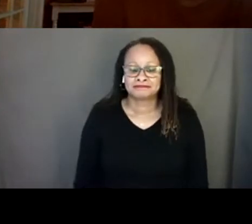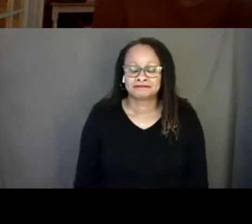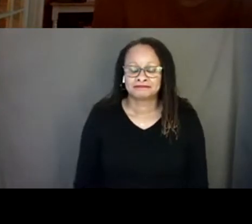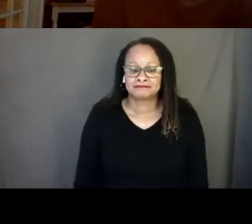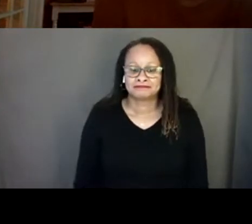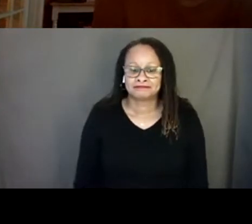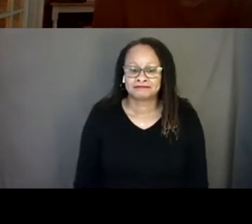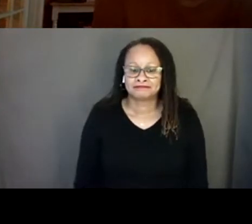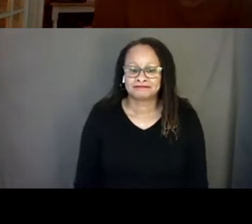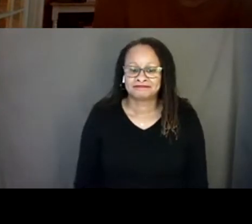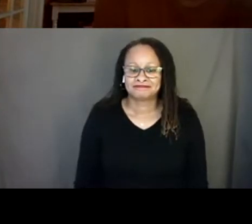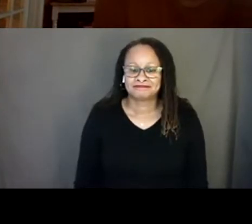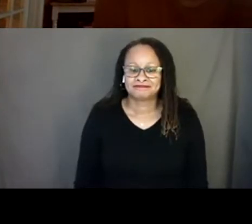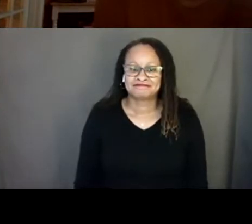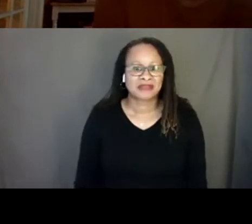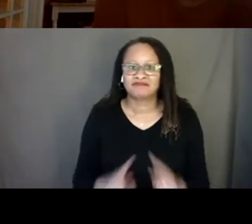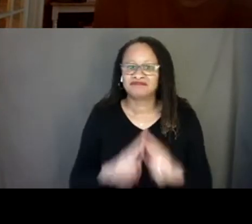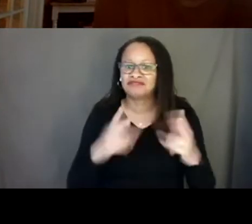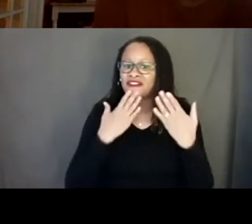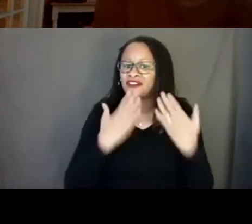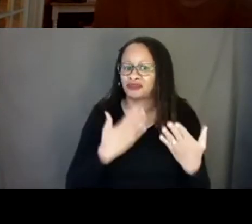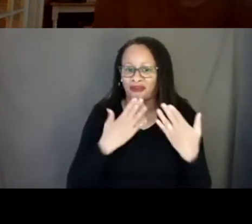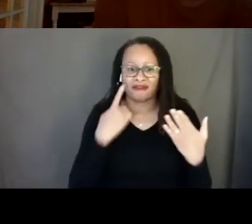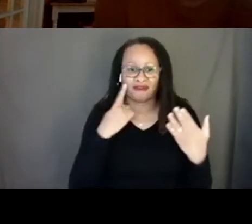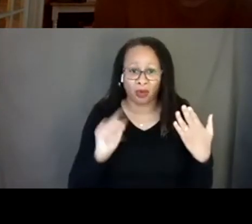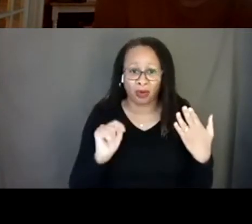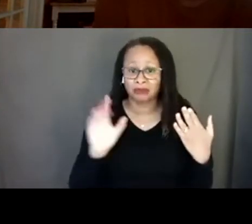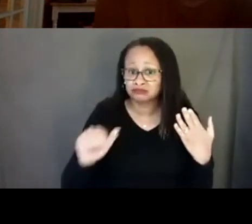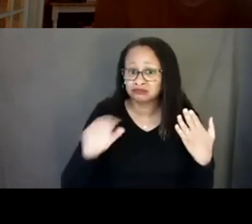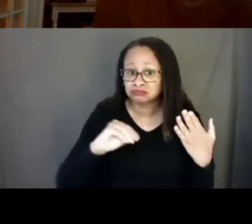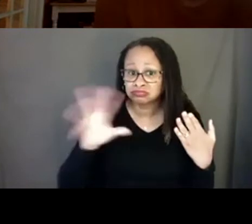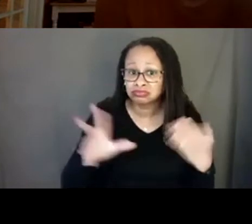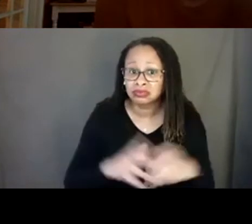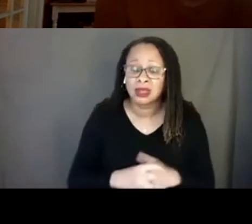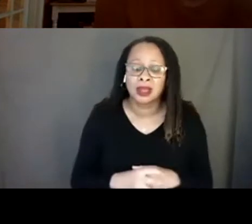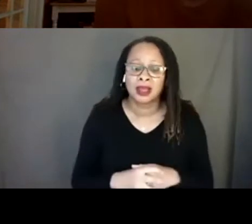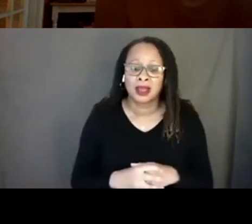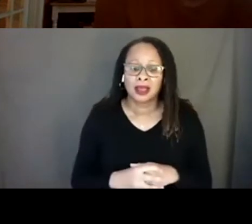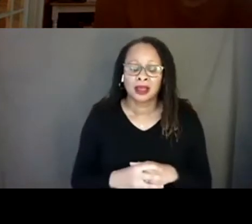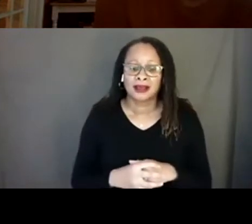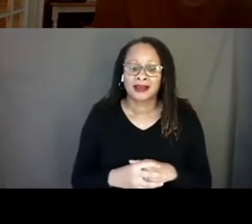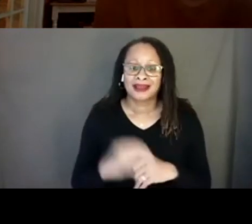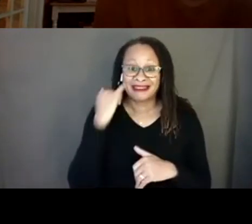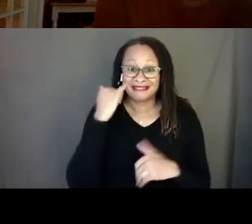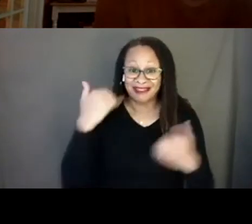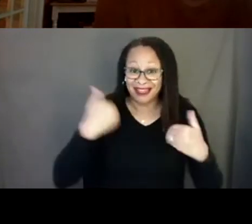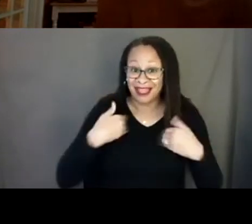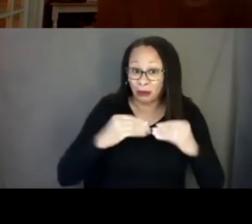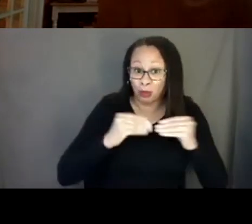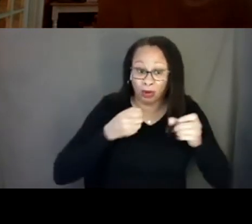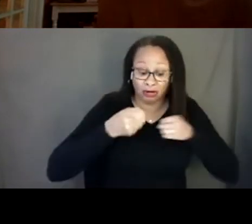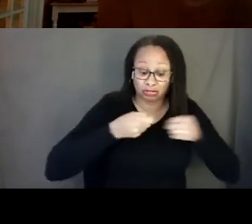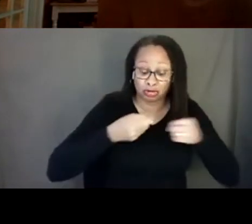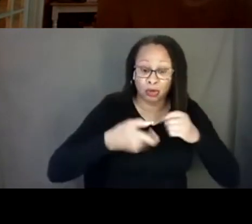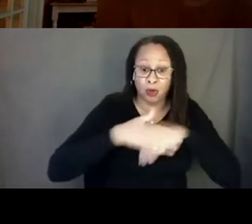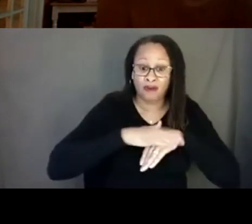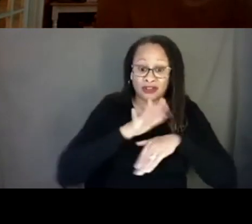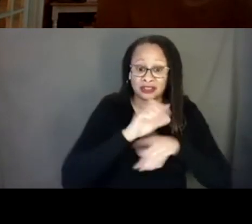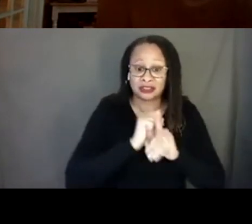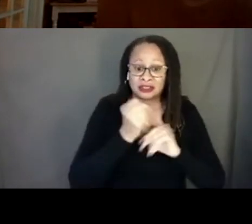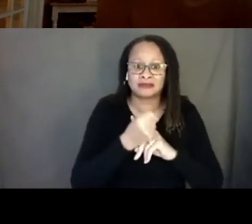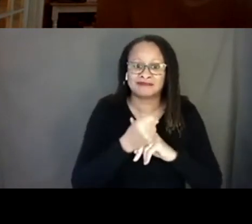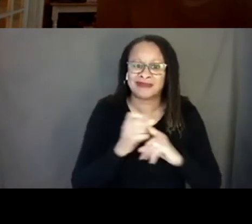it was one that I'm grateful for. And if I had more control over a situation like that, you never will,